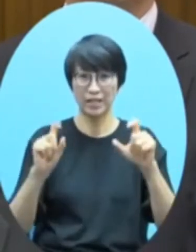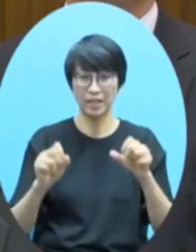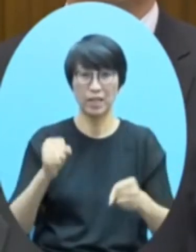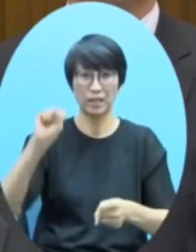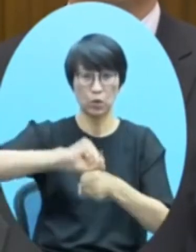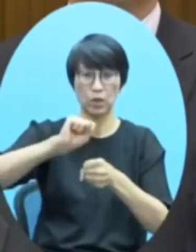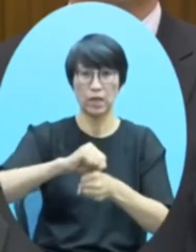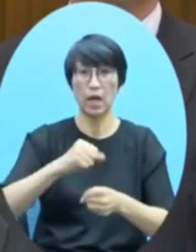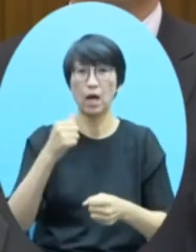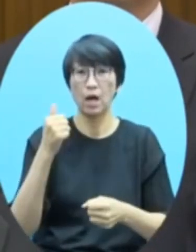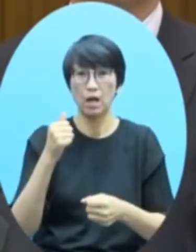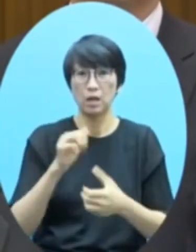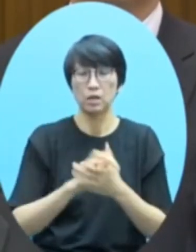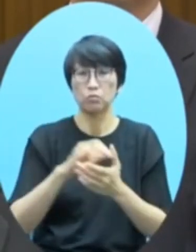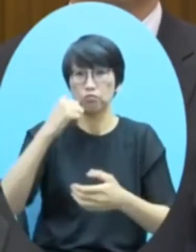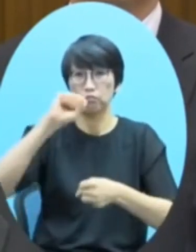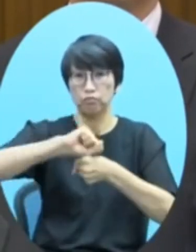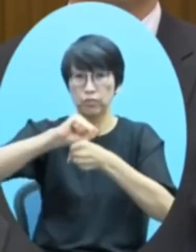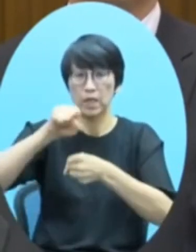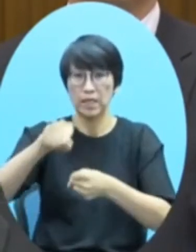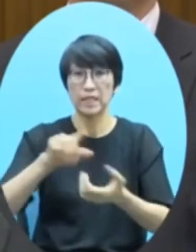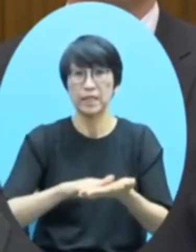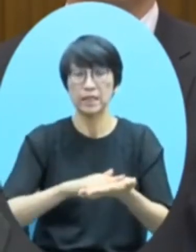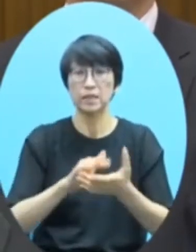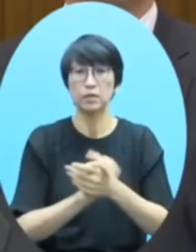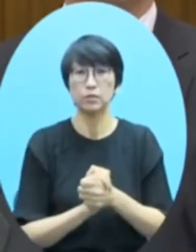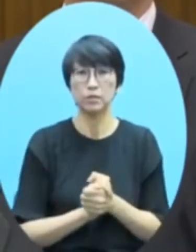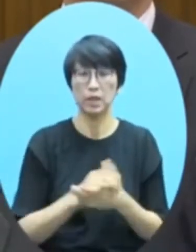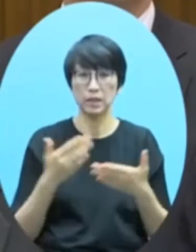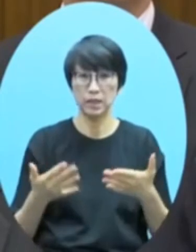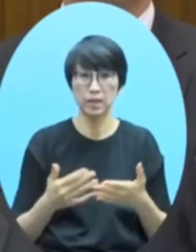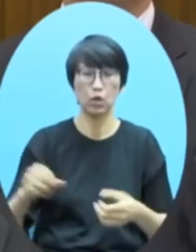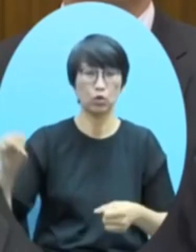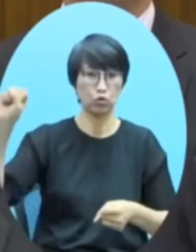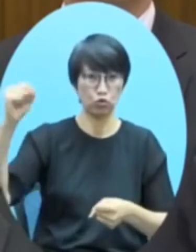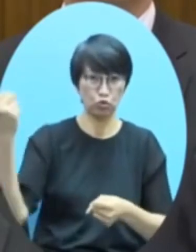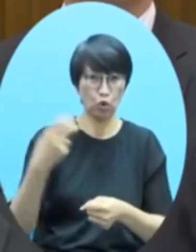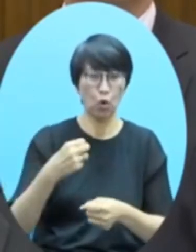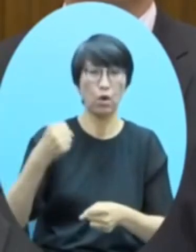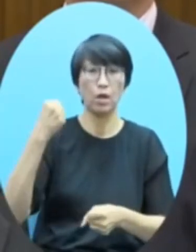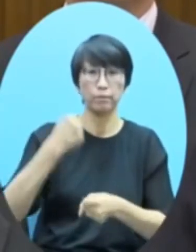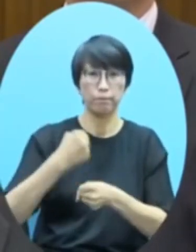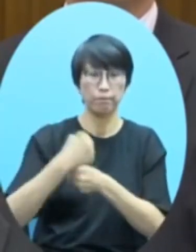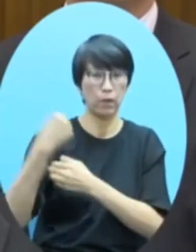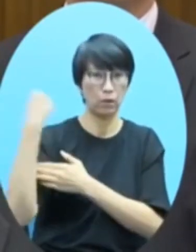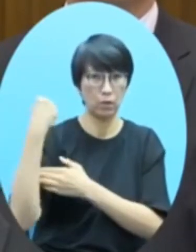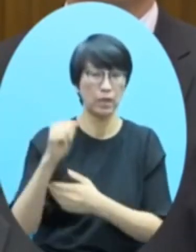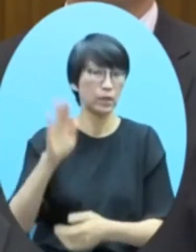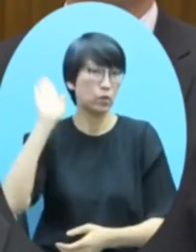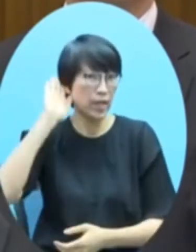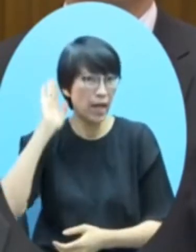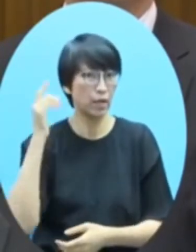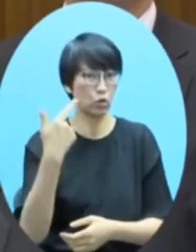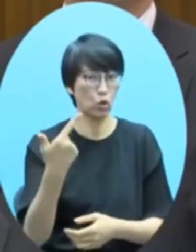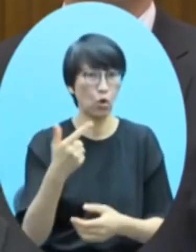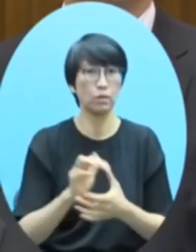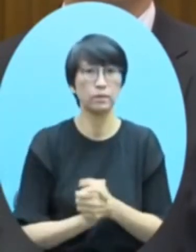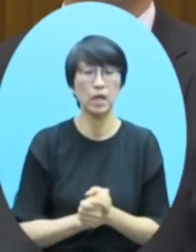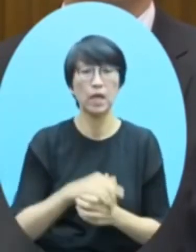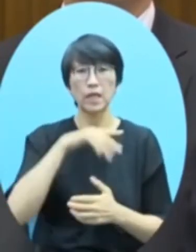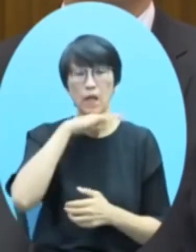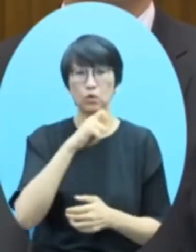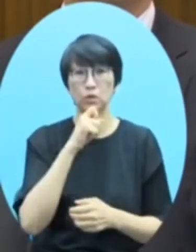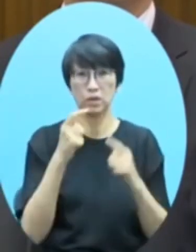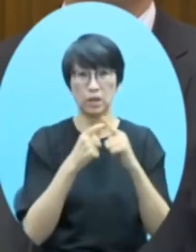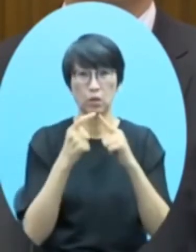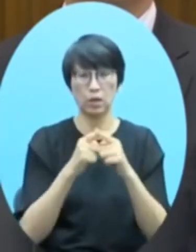the objectives of this exercise and to engage more and perhaps also to listen more so that if there